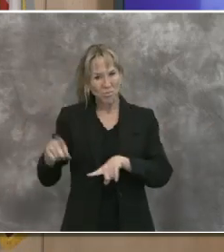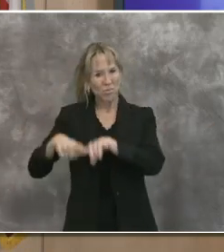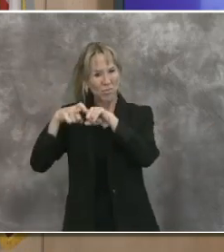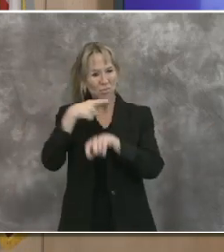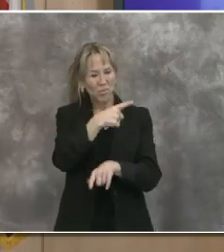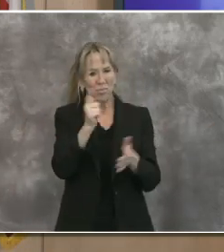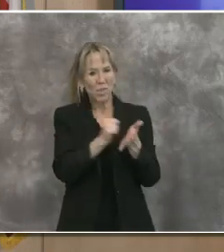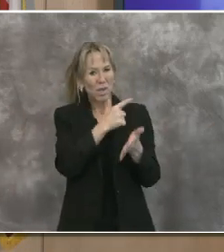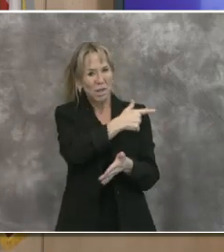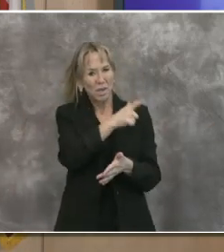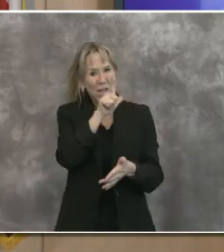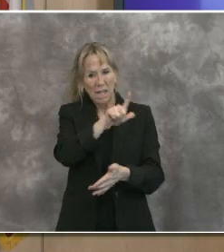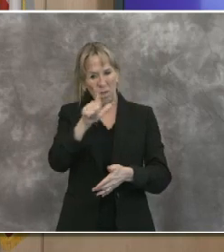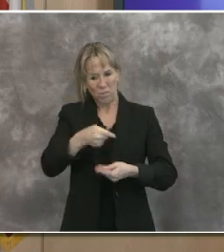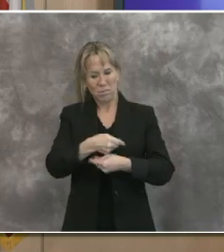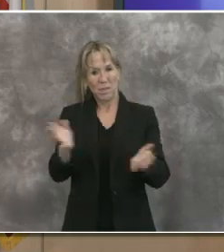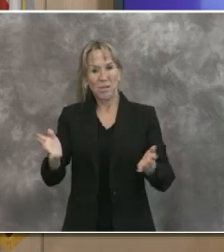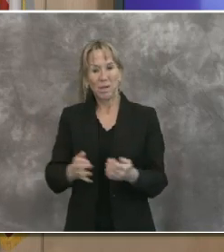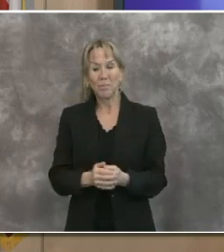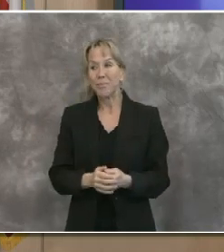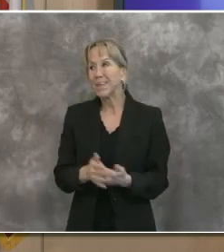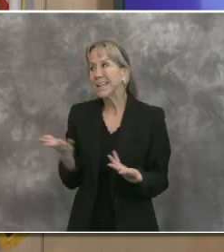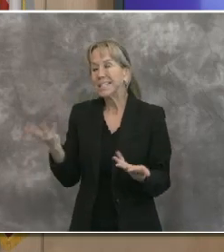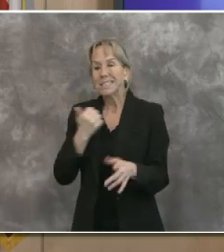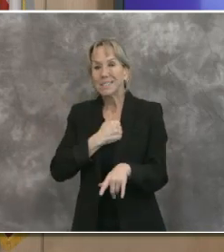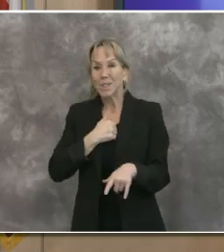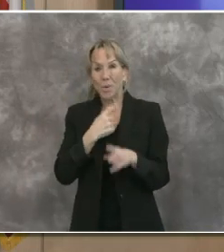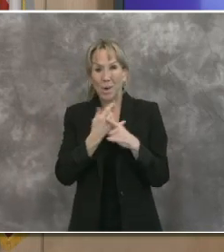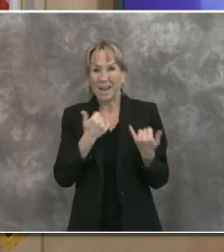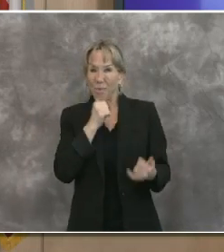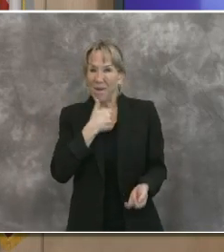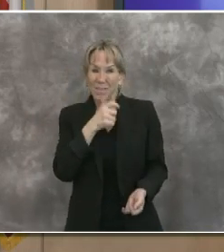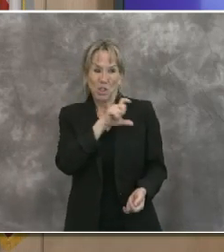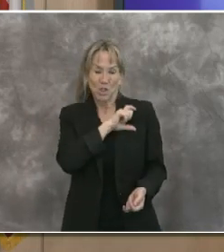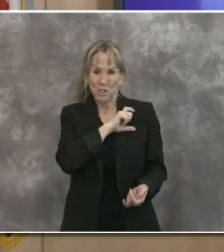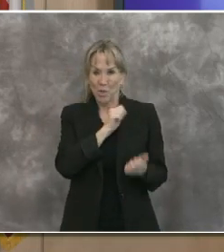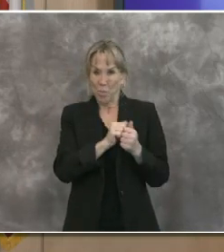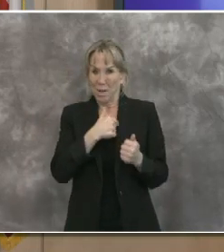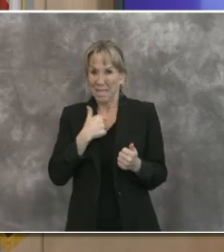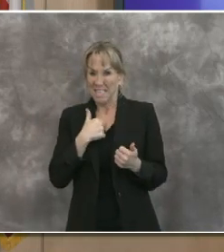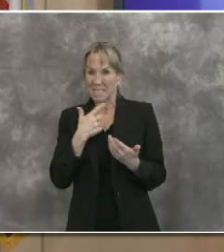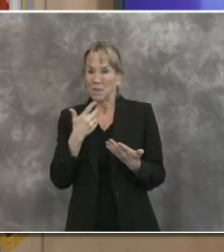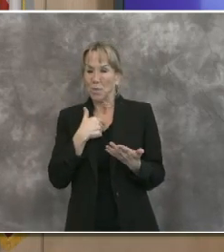Yeah, at this point, we don't have the sheriff here with us, so we would refer you to him.